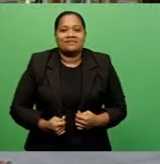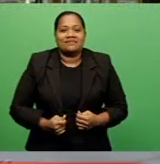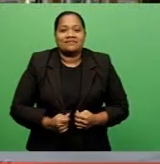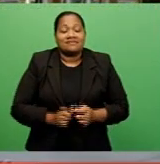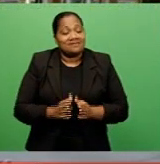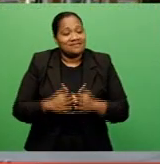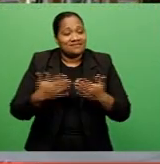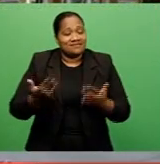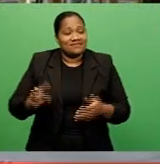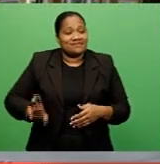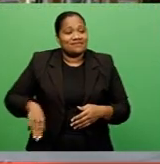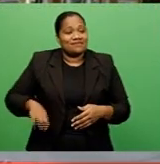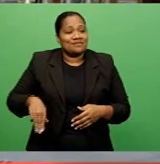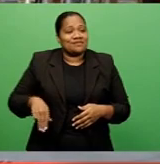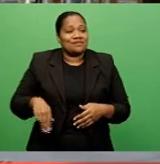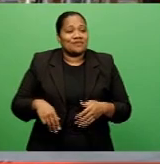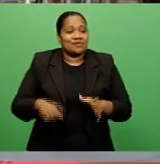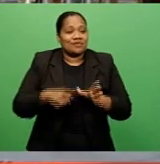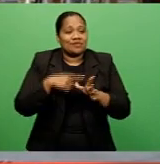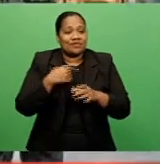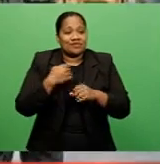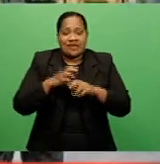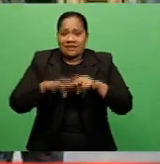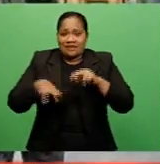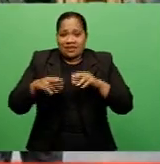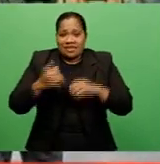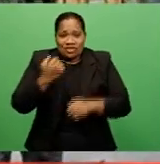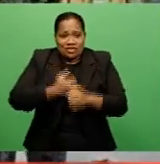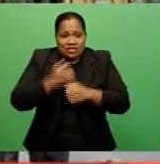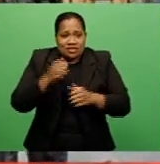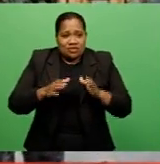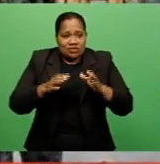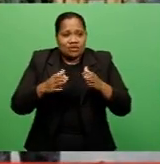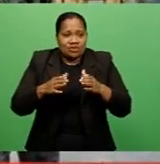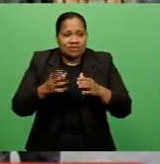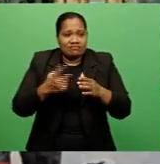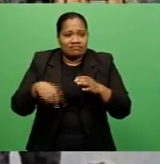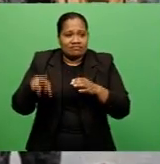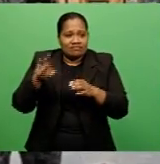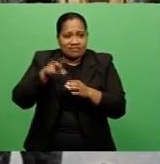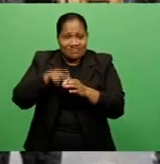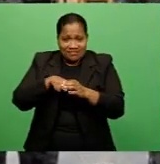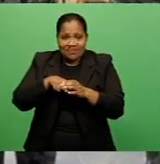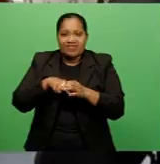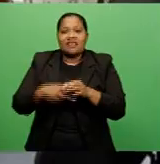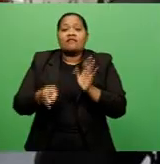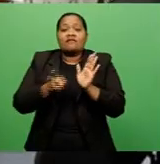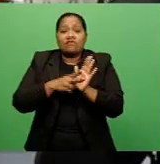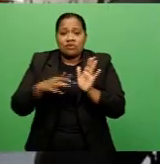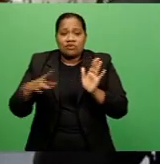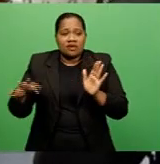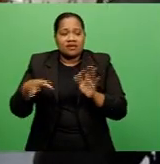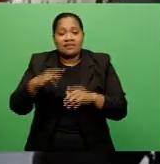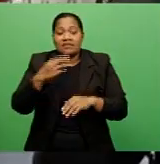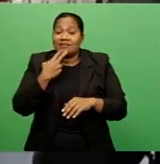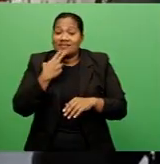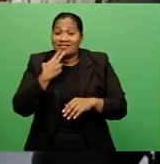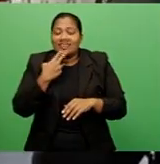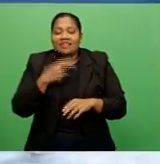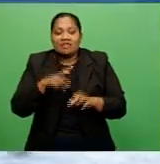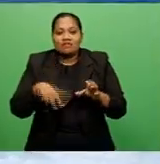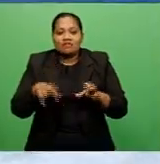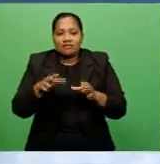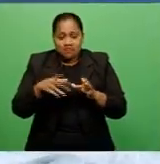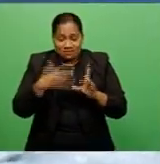Now a member of the ADF engineering crew on board the HMAS Adelaide, Vuniwanga continued to hold on to his early memories of